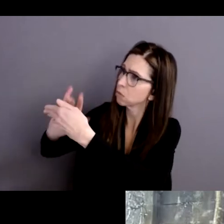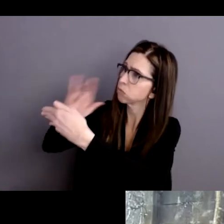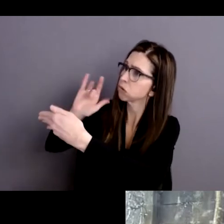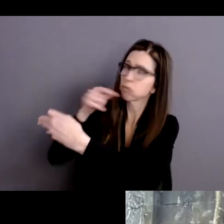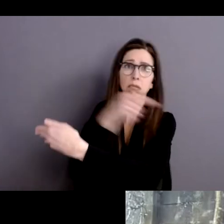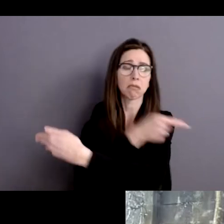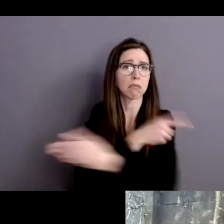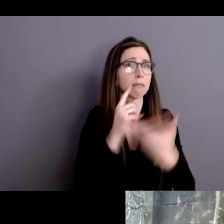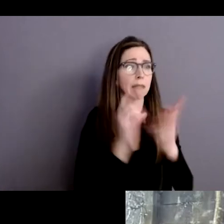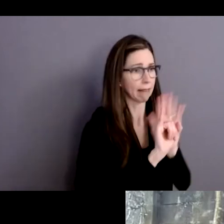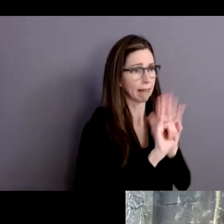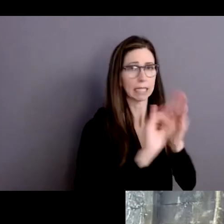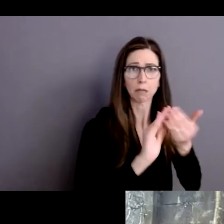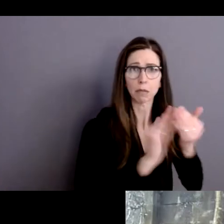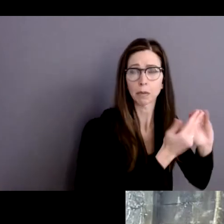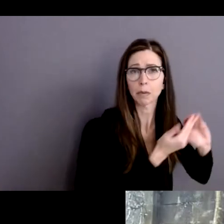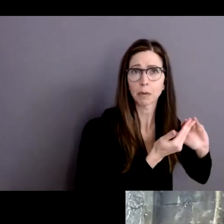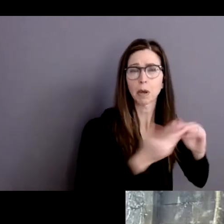big, wide indigeneity.